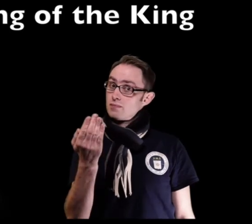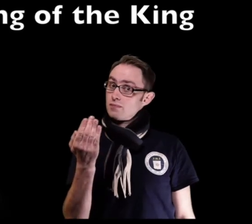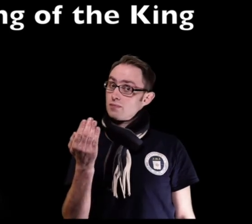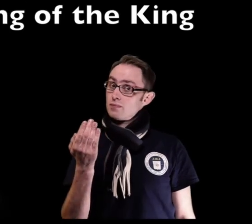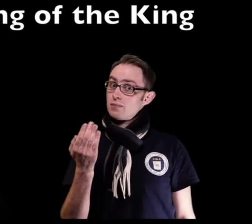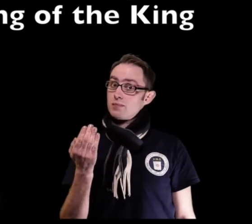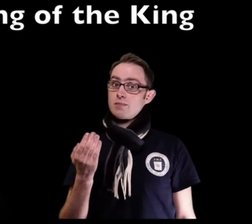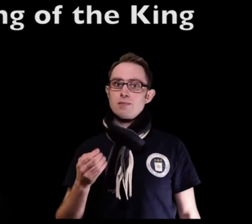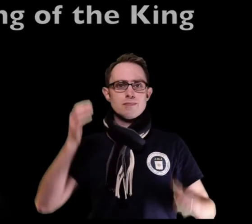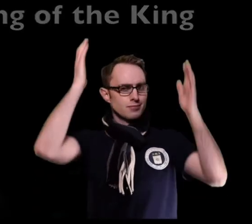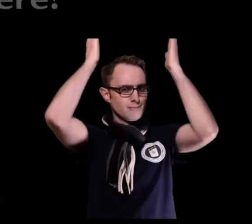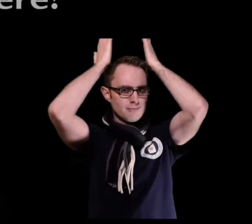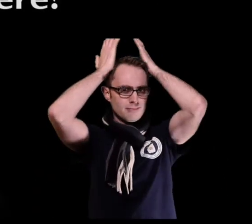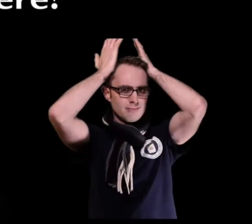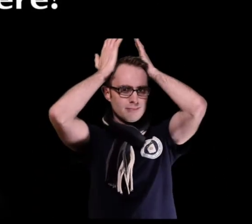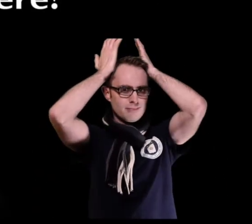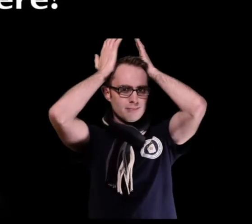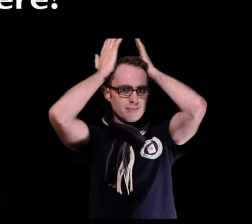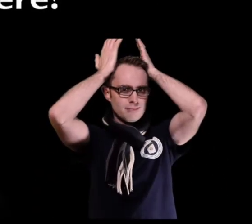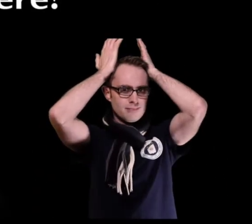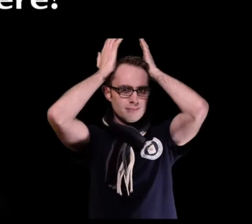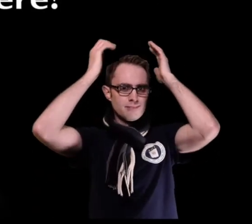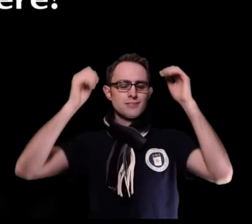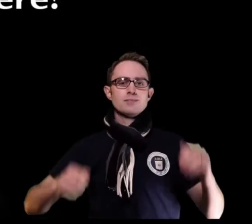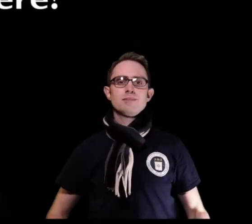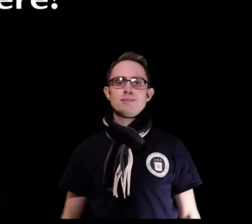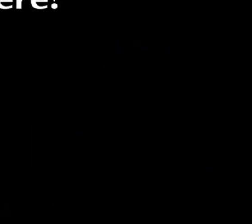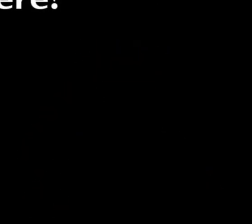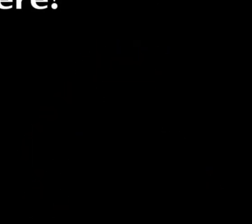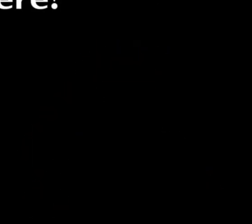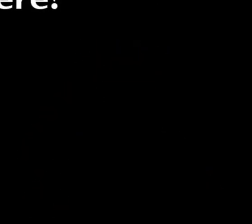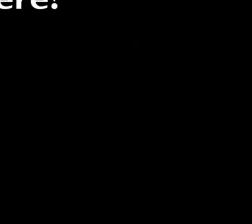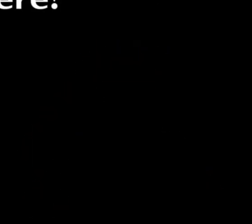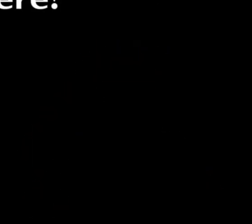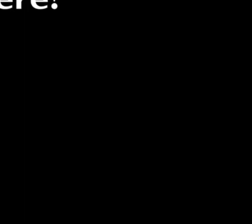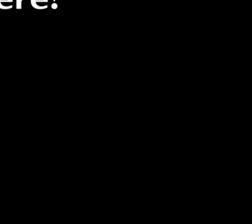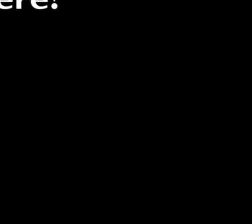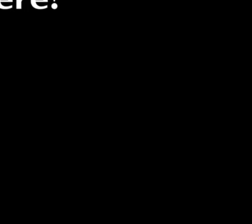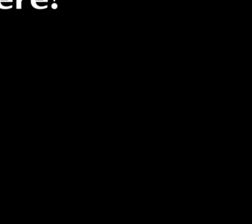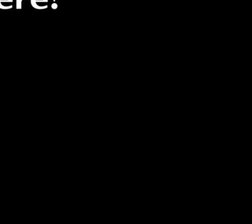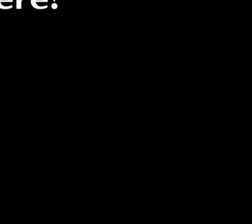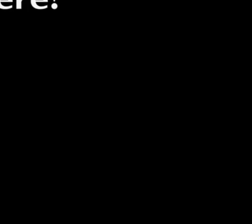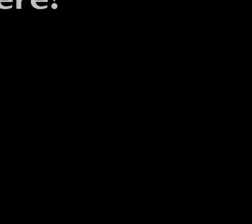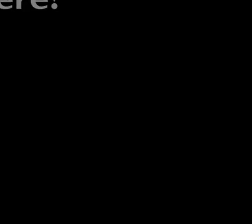the coming of the King. He's here.